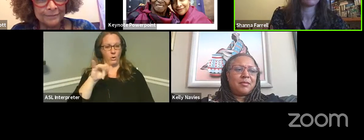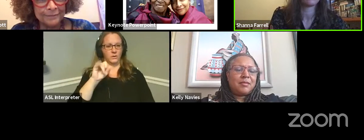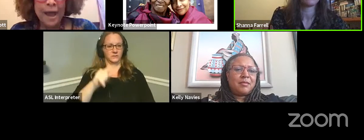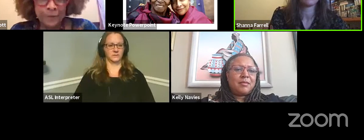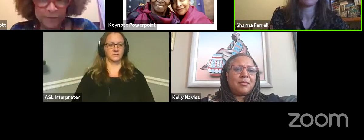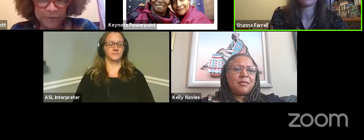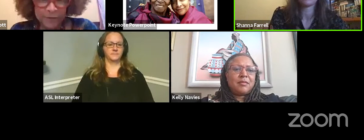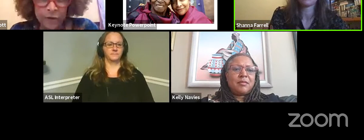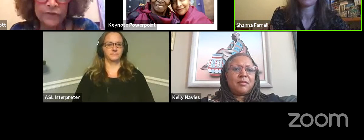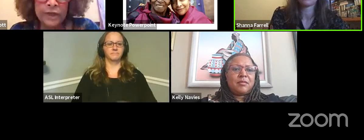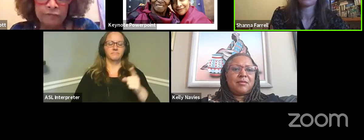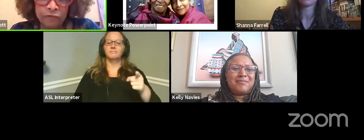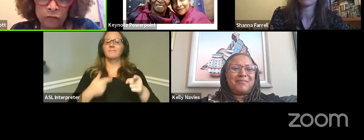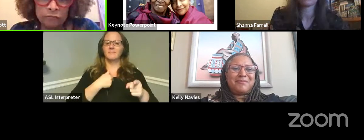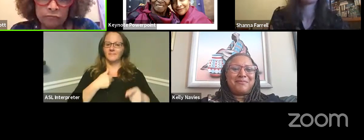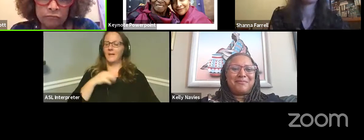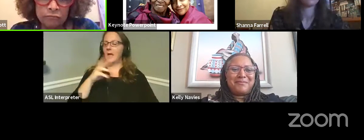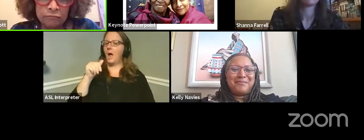I was an artist in vitro.